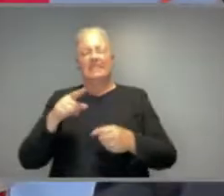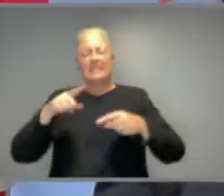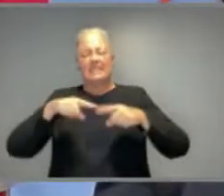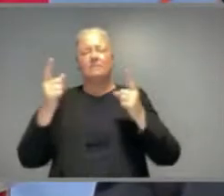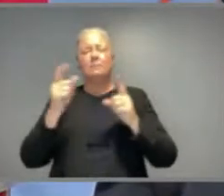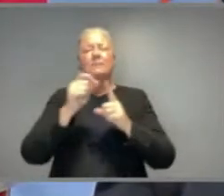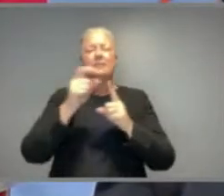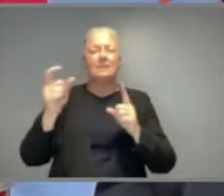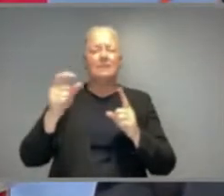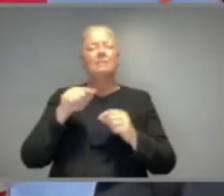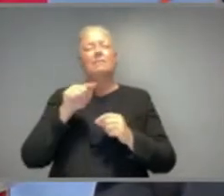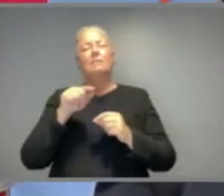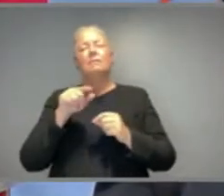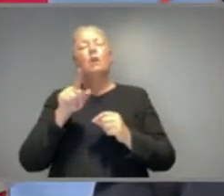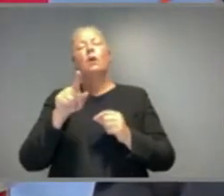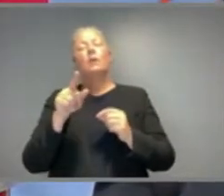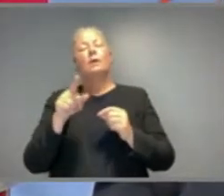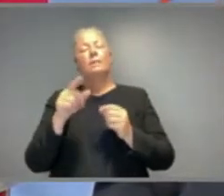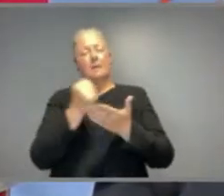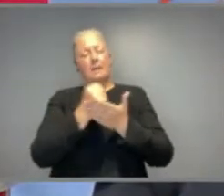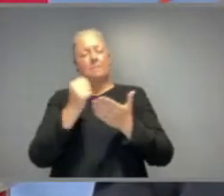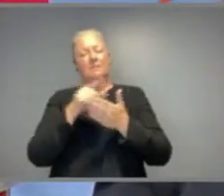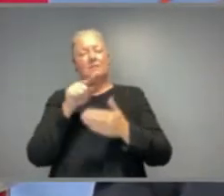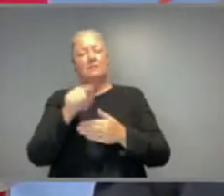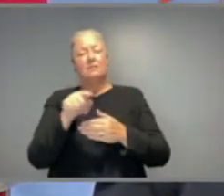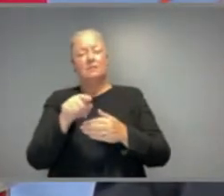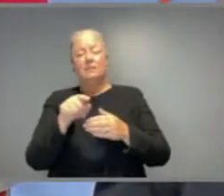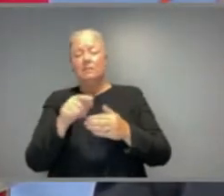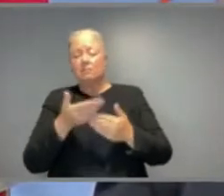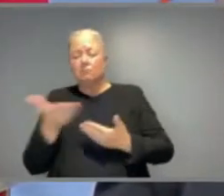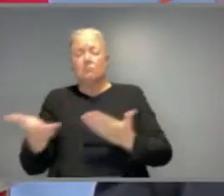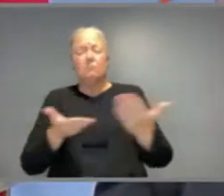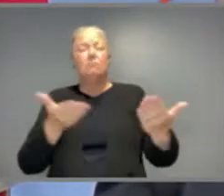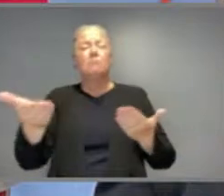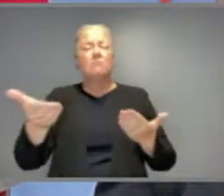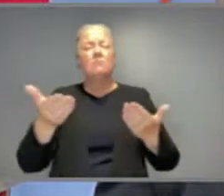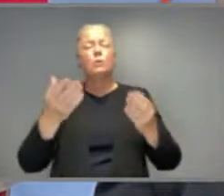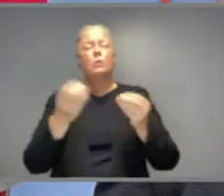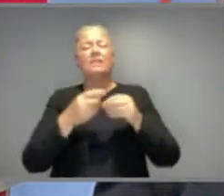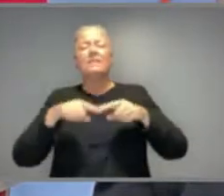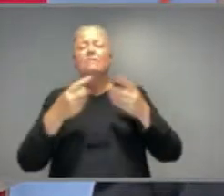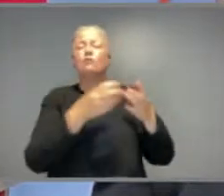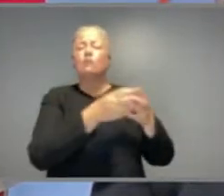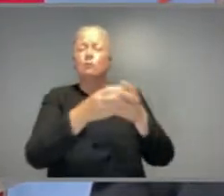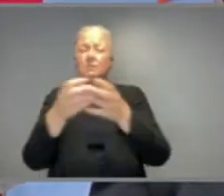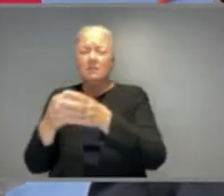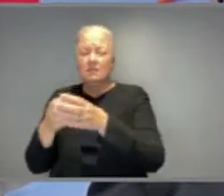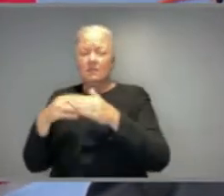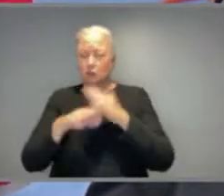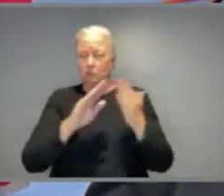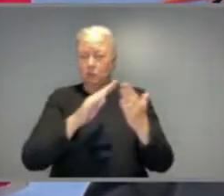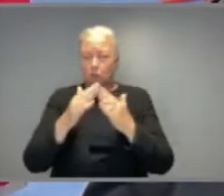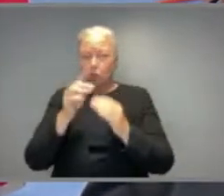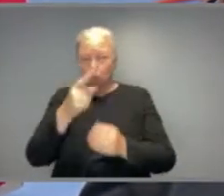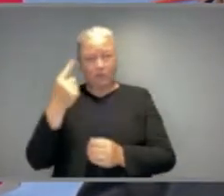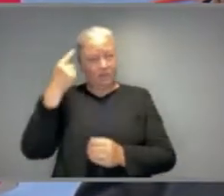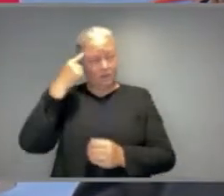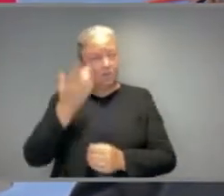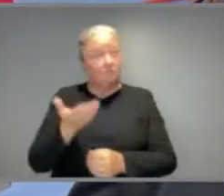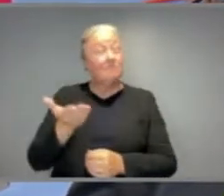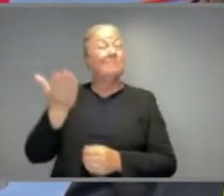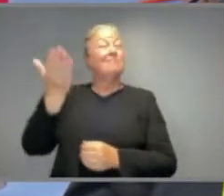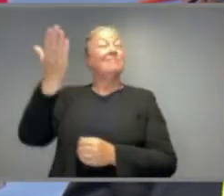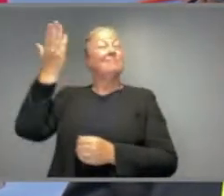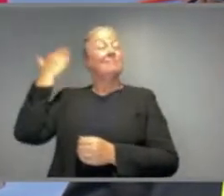most likely to transmit the disease in the community, do you think that the original rollout map